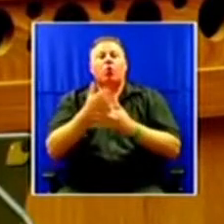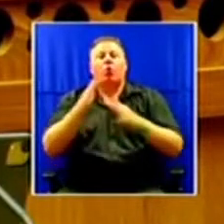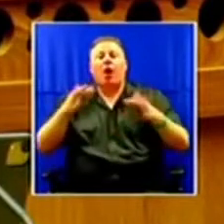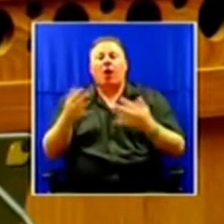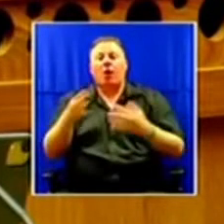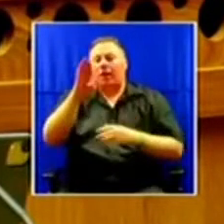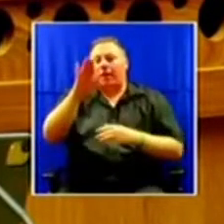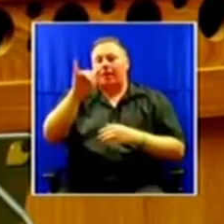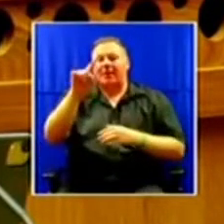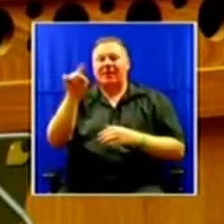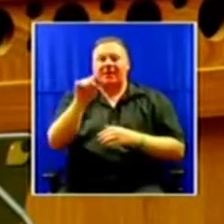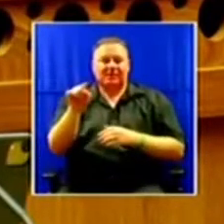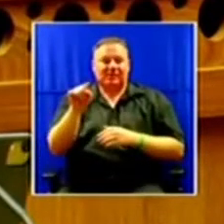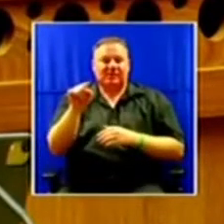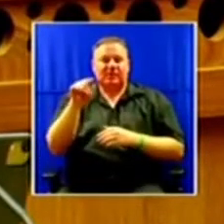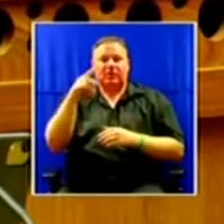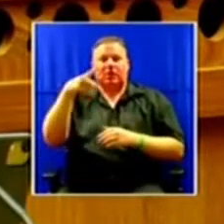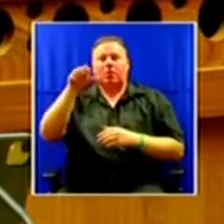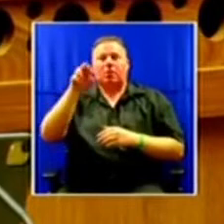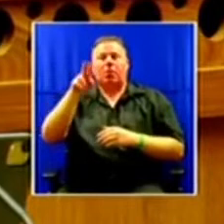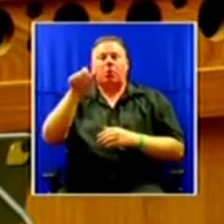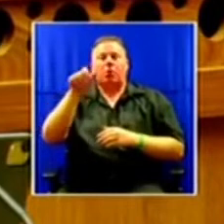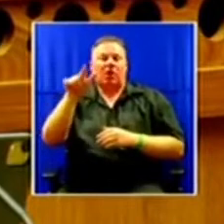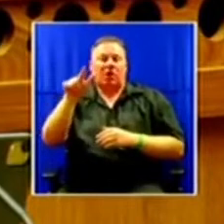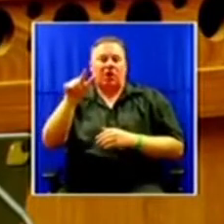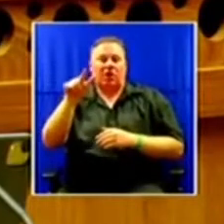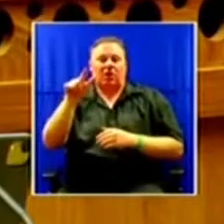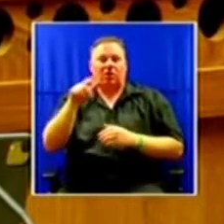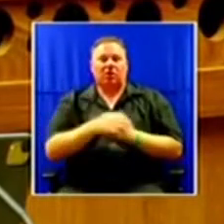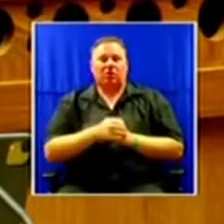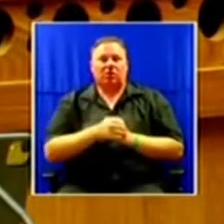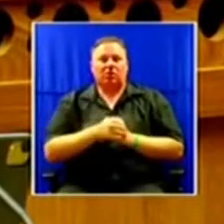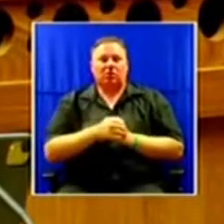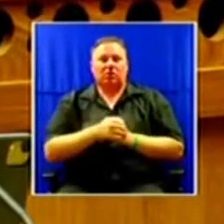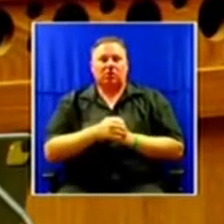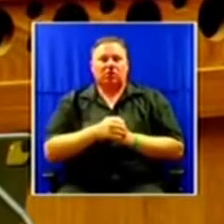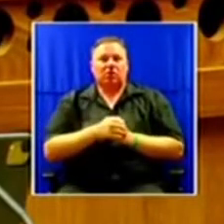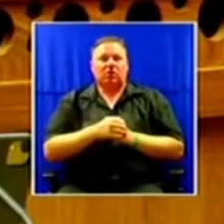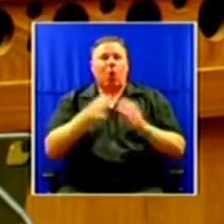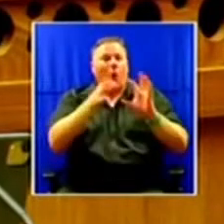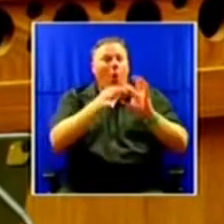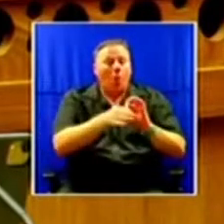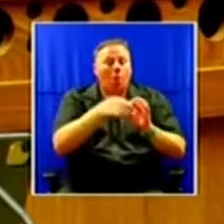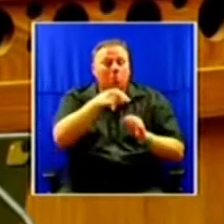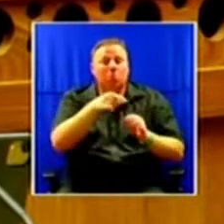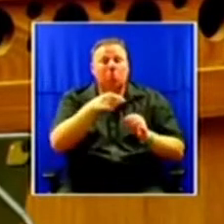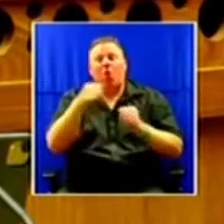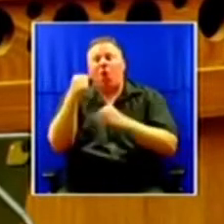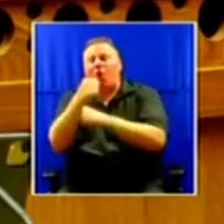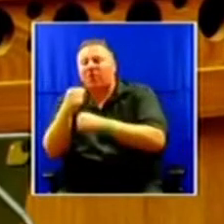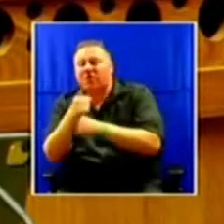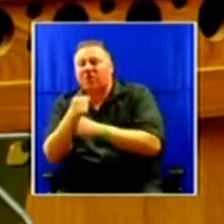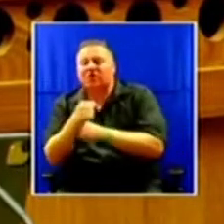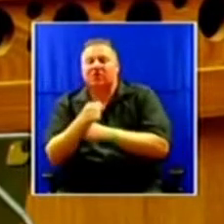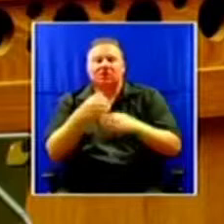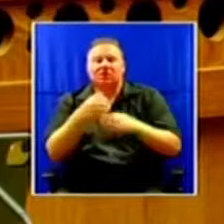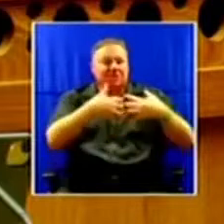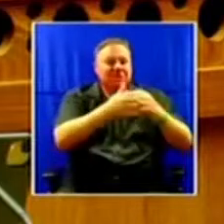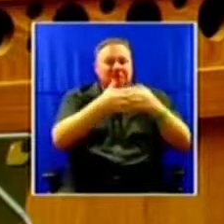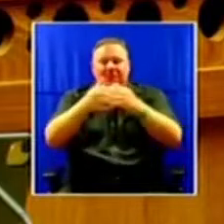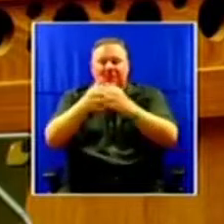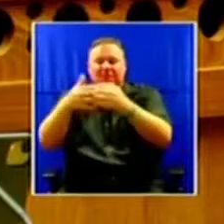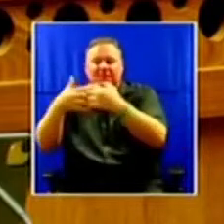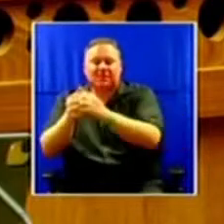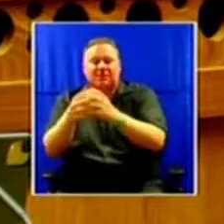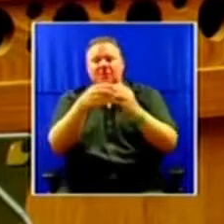registration in just a matter of hours from the comfort of their homes or their offices. And now it happens just like